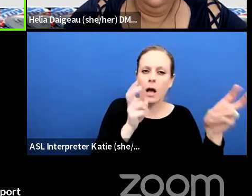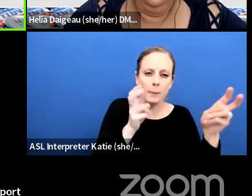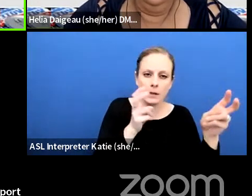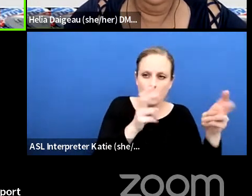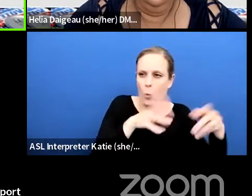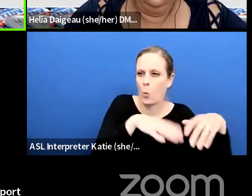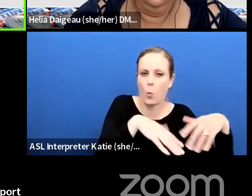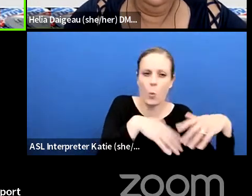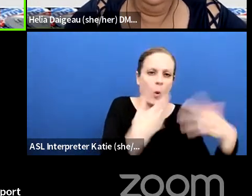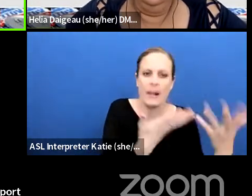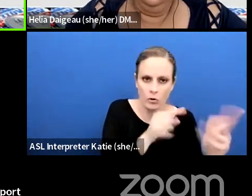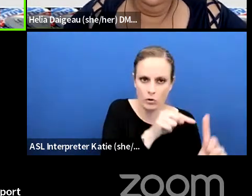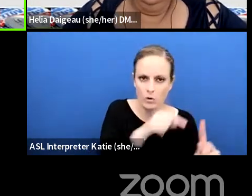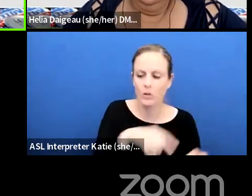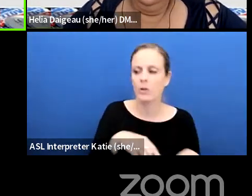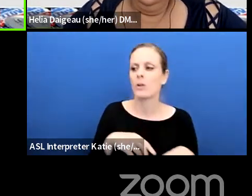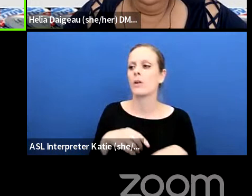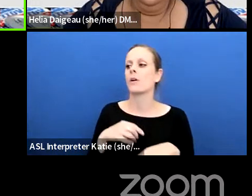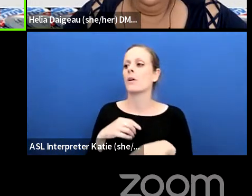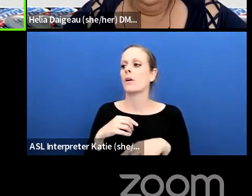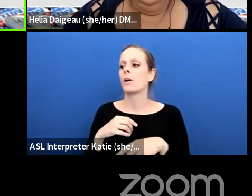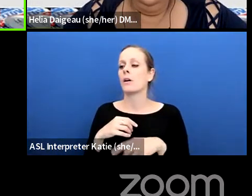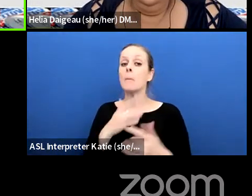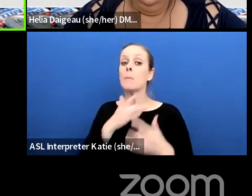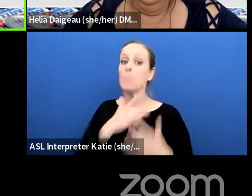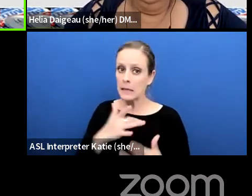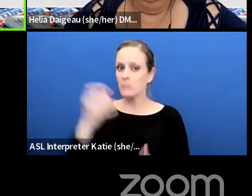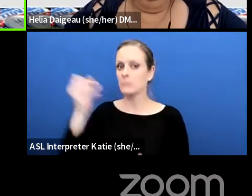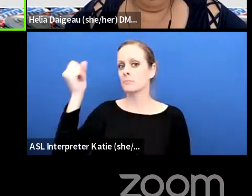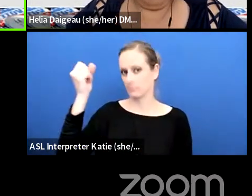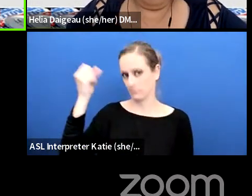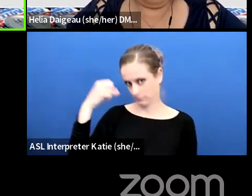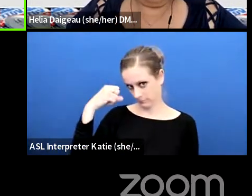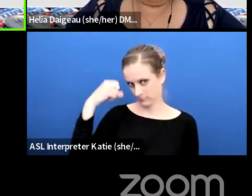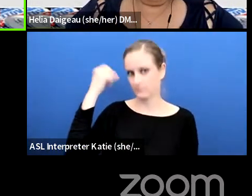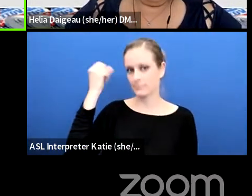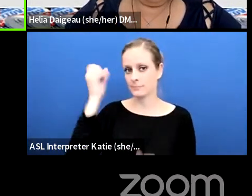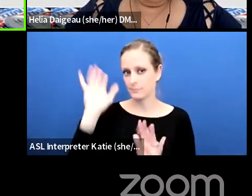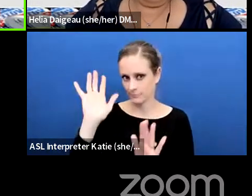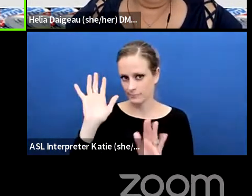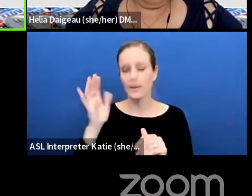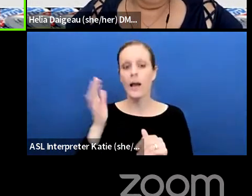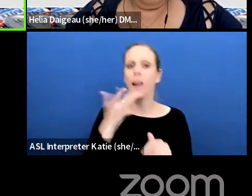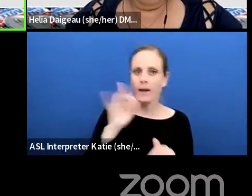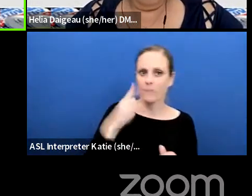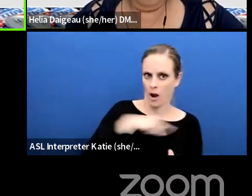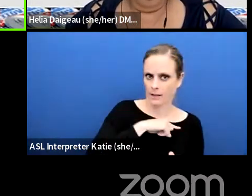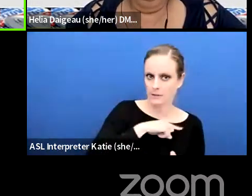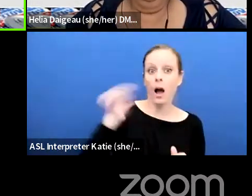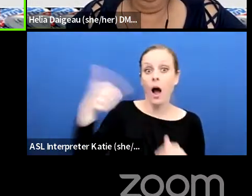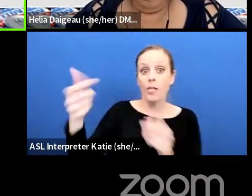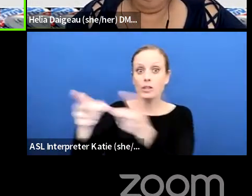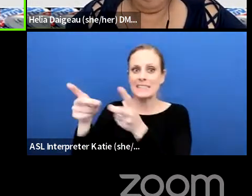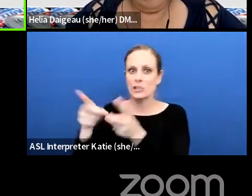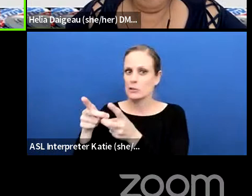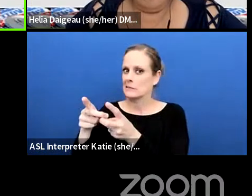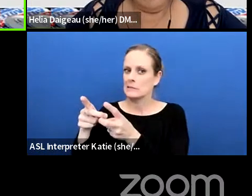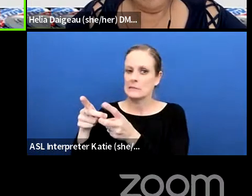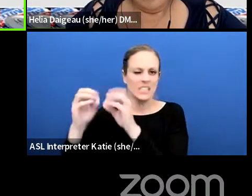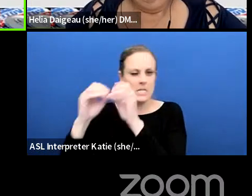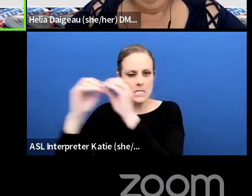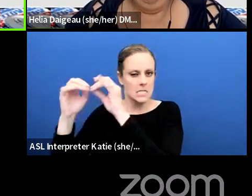And most of the time it's favorable. Luckily for us, I know that in other districts it's not so